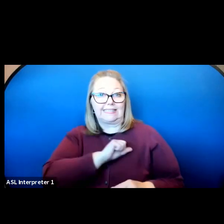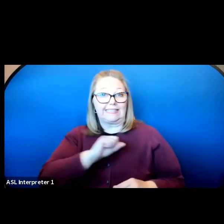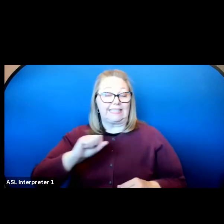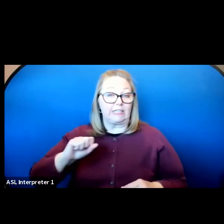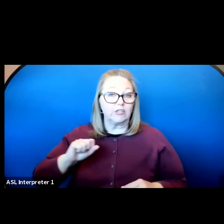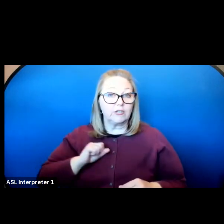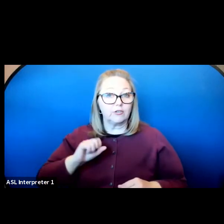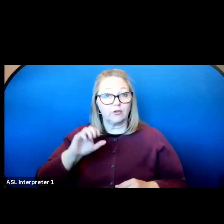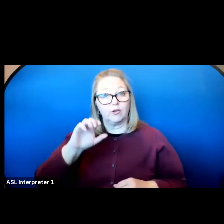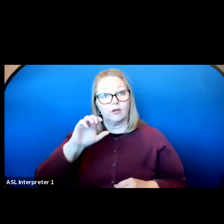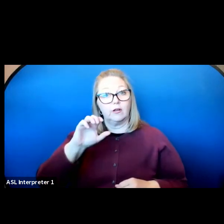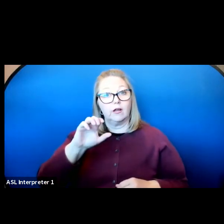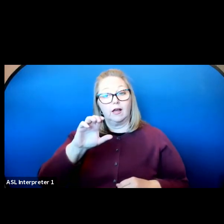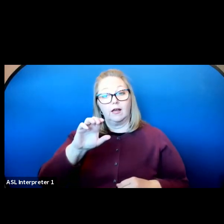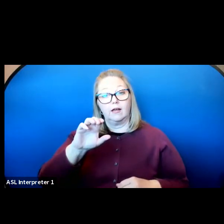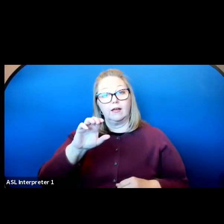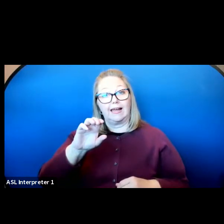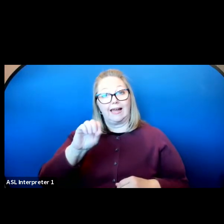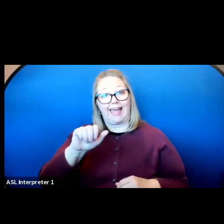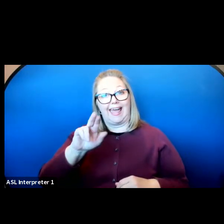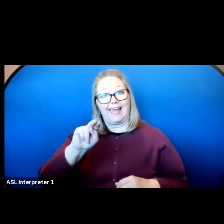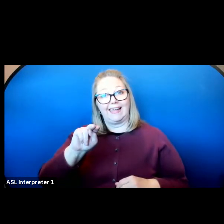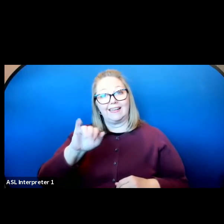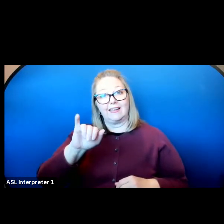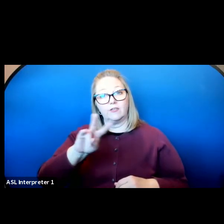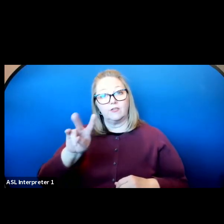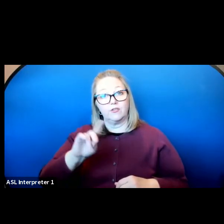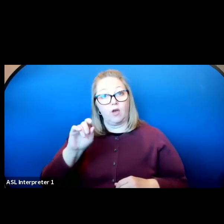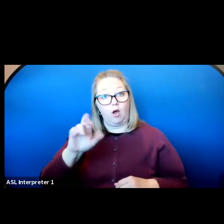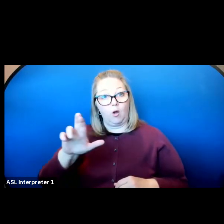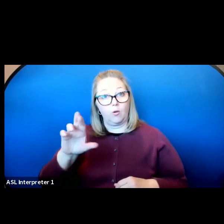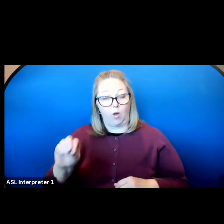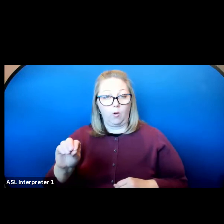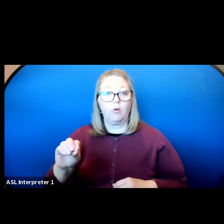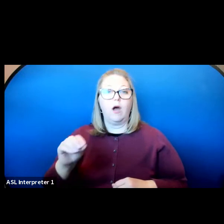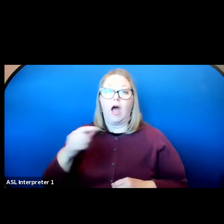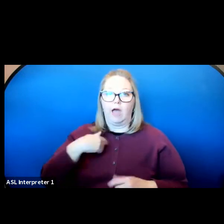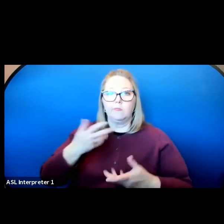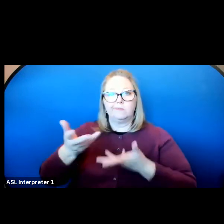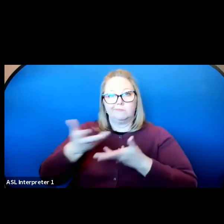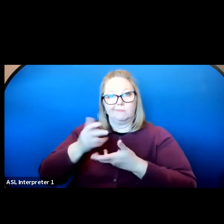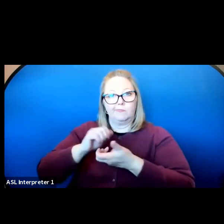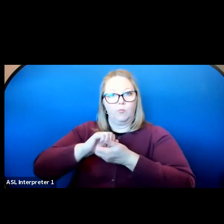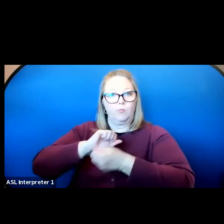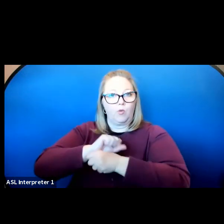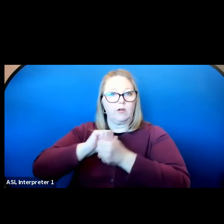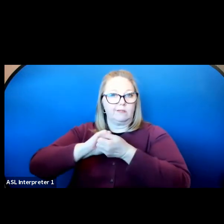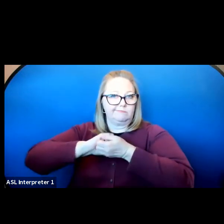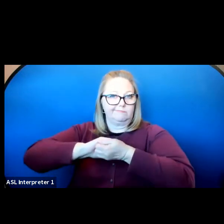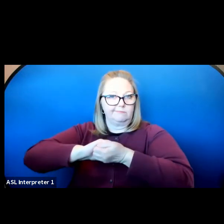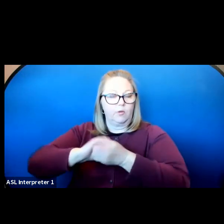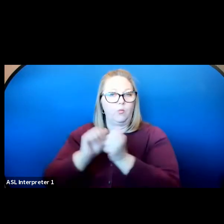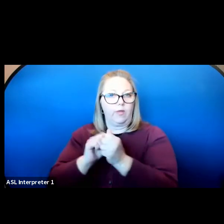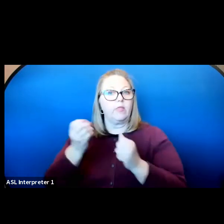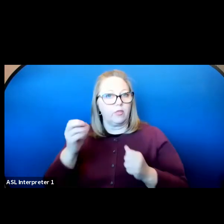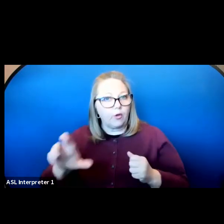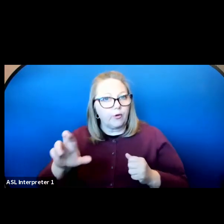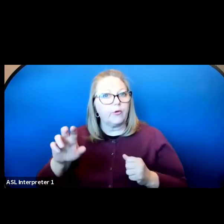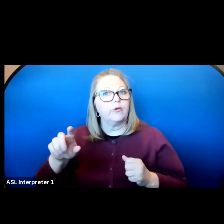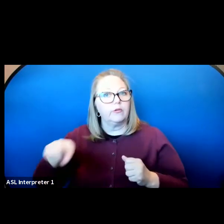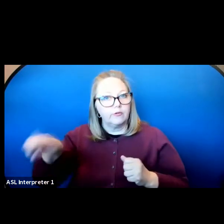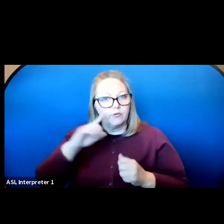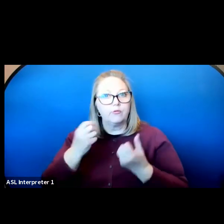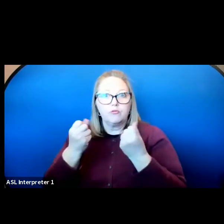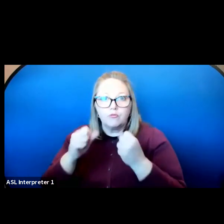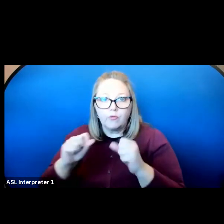the Senate, Majority Leader Nicole Canizaro, who we have been also working with with the governor and other stakeholders to try